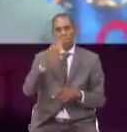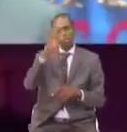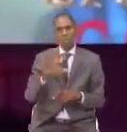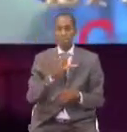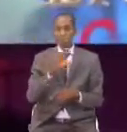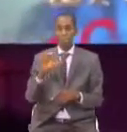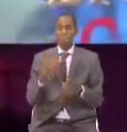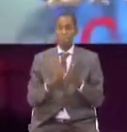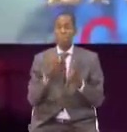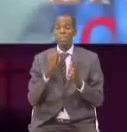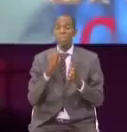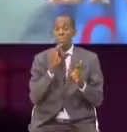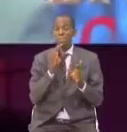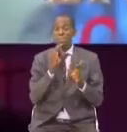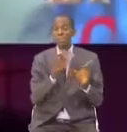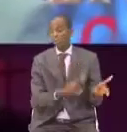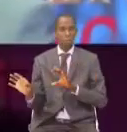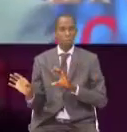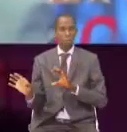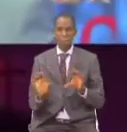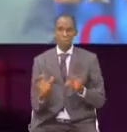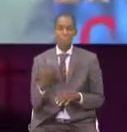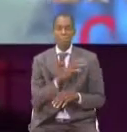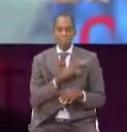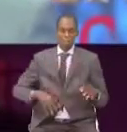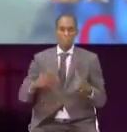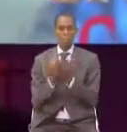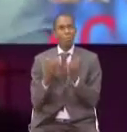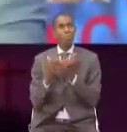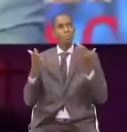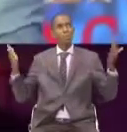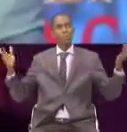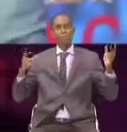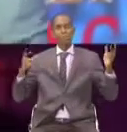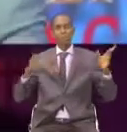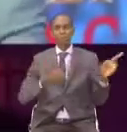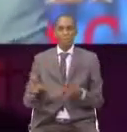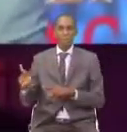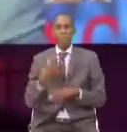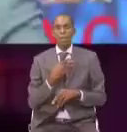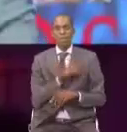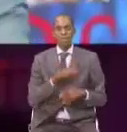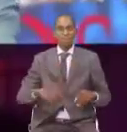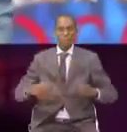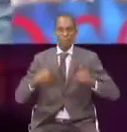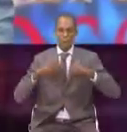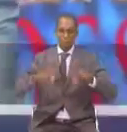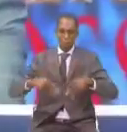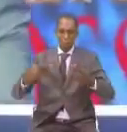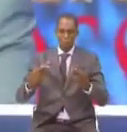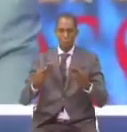done already. Christ crucified already. And the Lord has provided and made the way for you